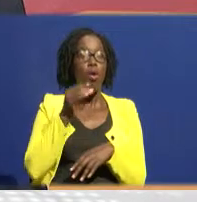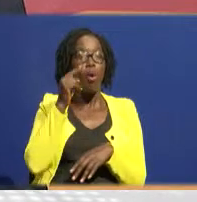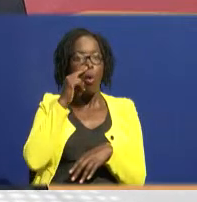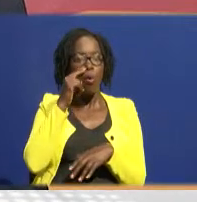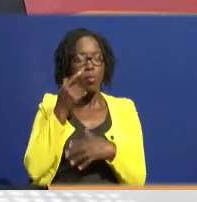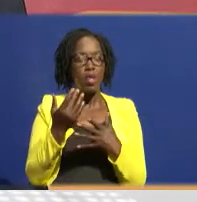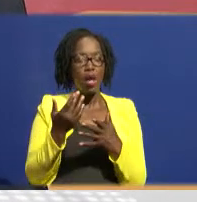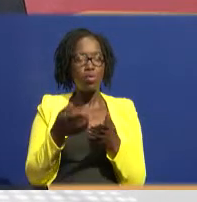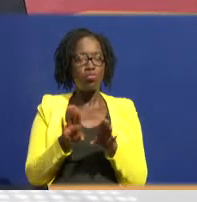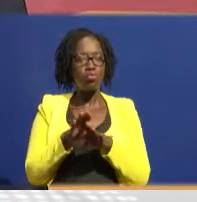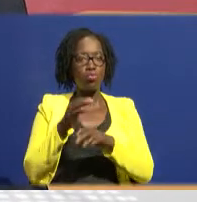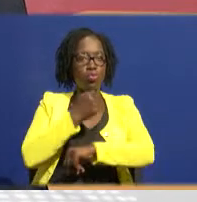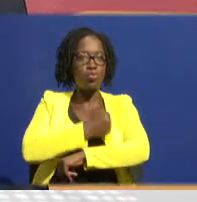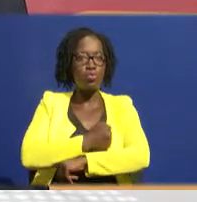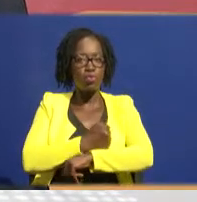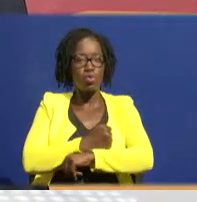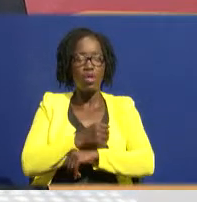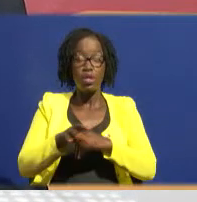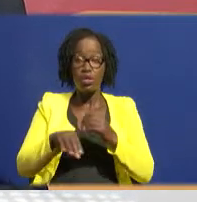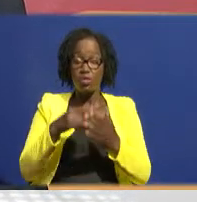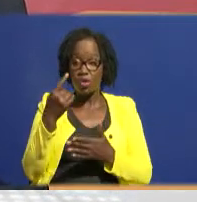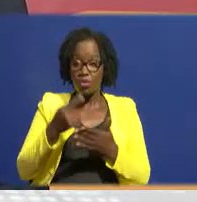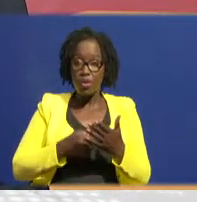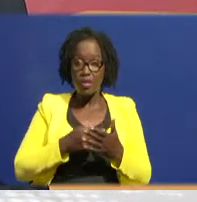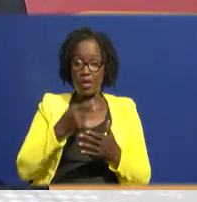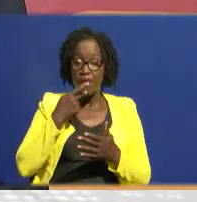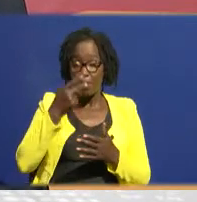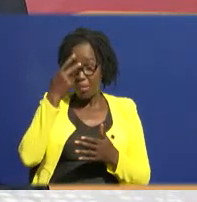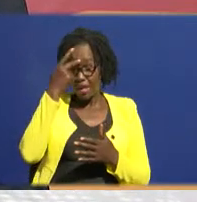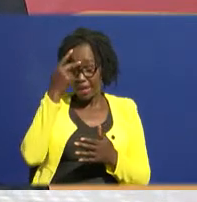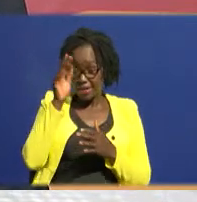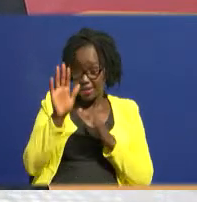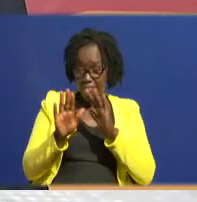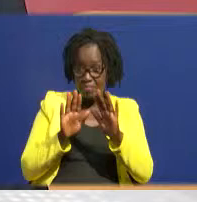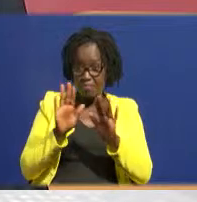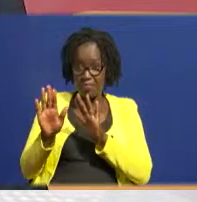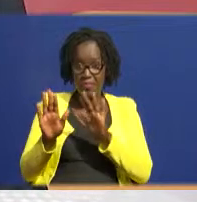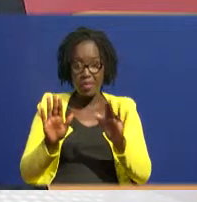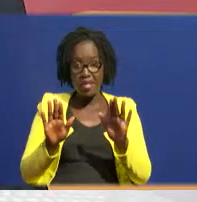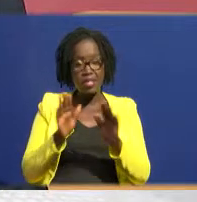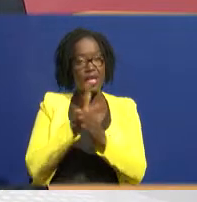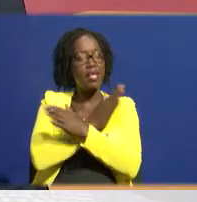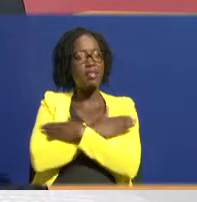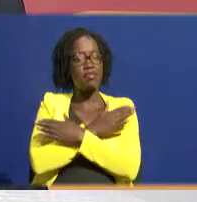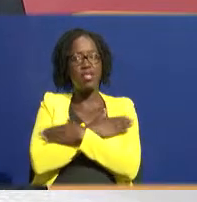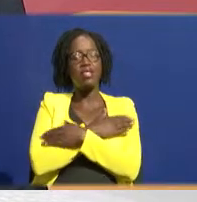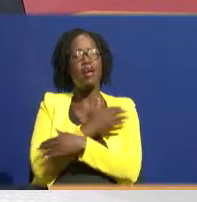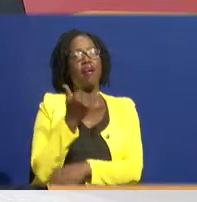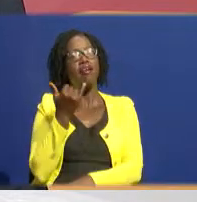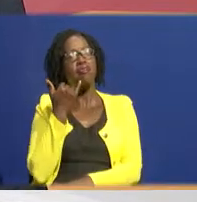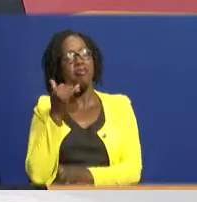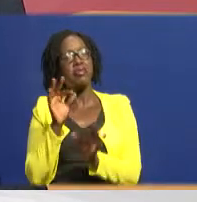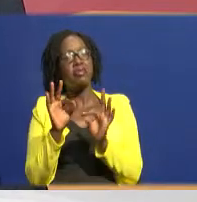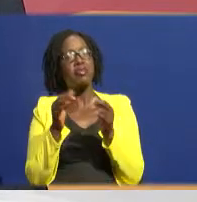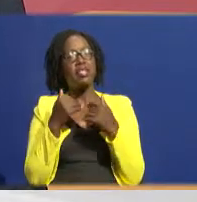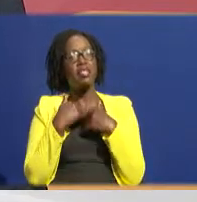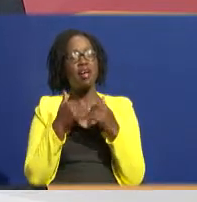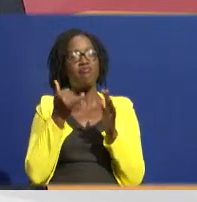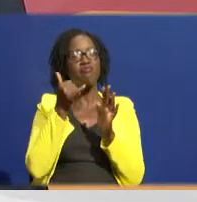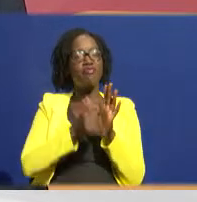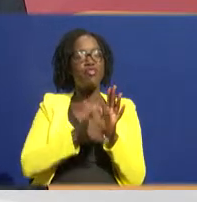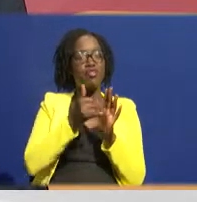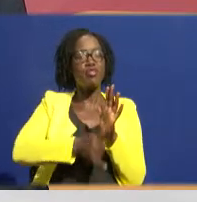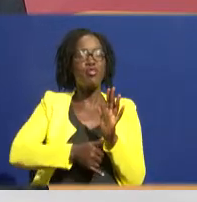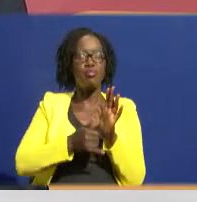now we are going to close, you'll find their parents and their friends have these phones and they can go to YouTube,